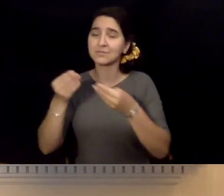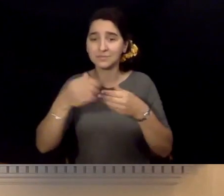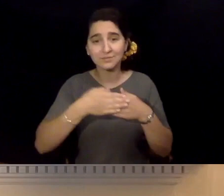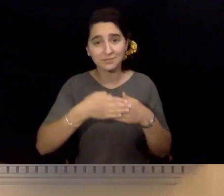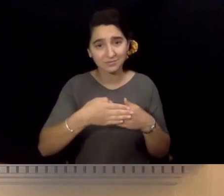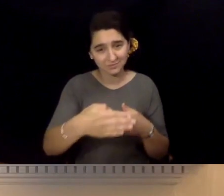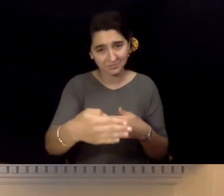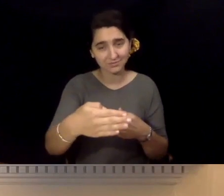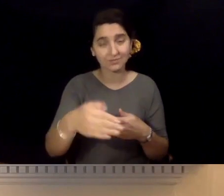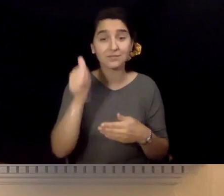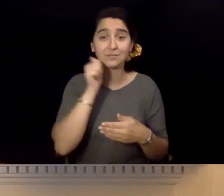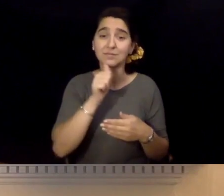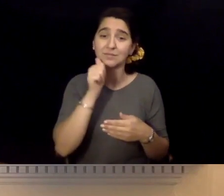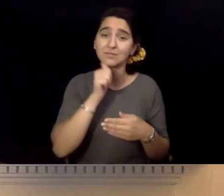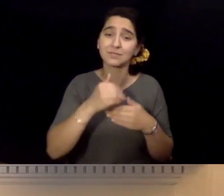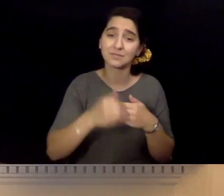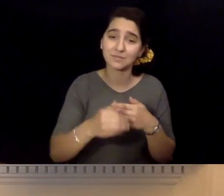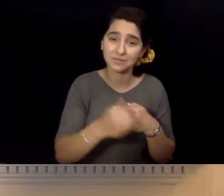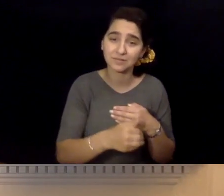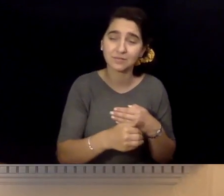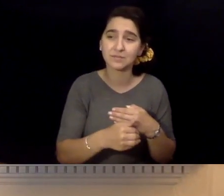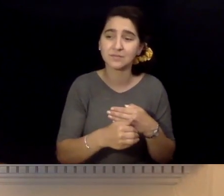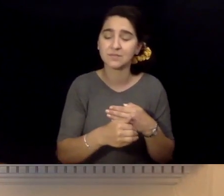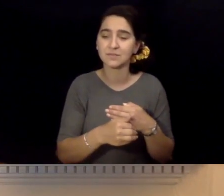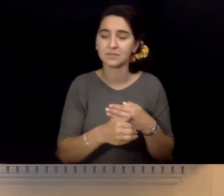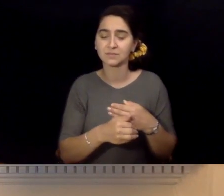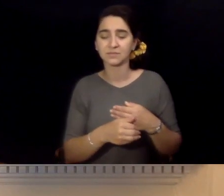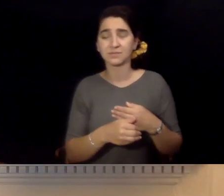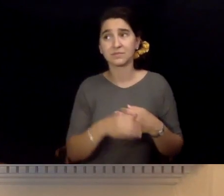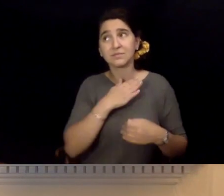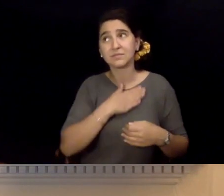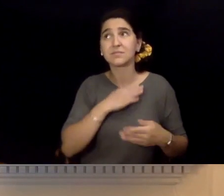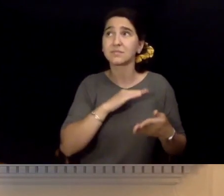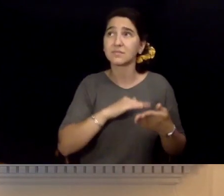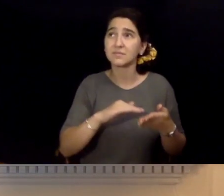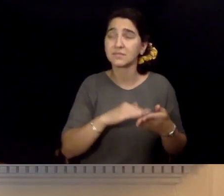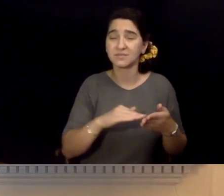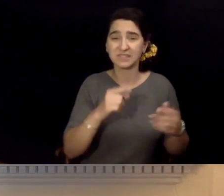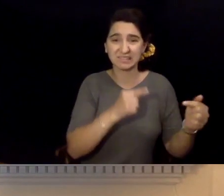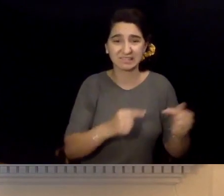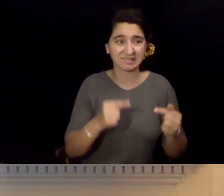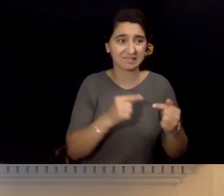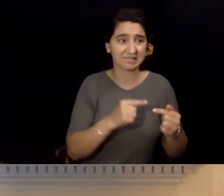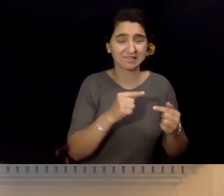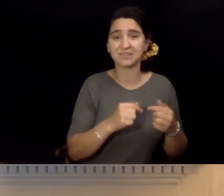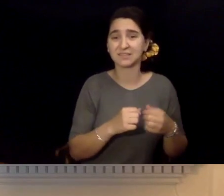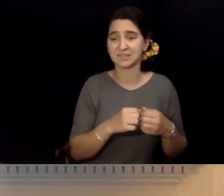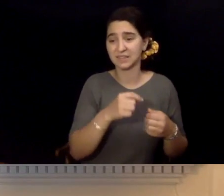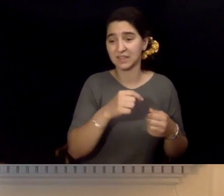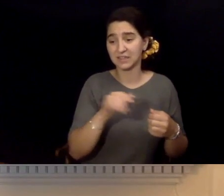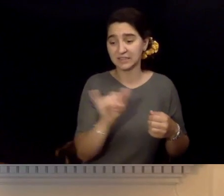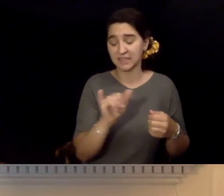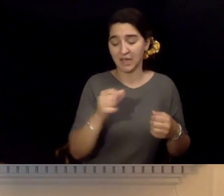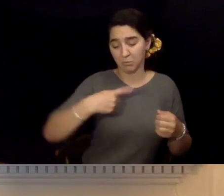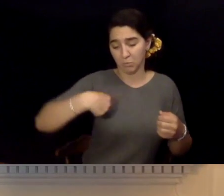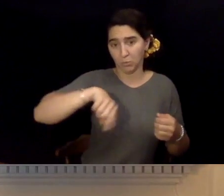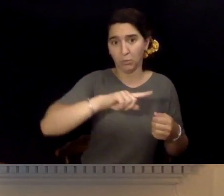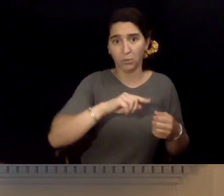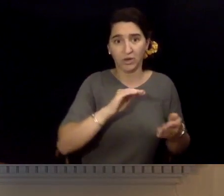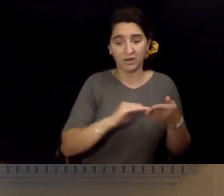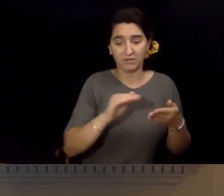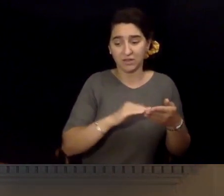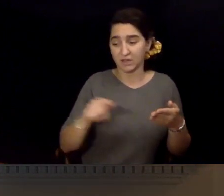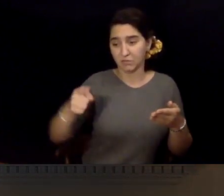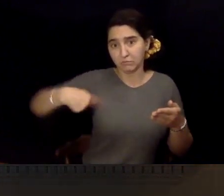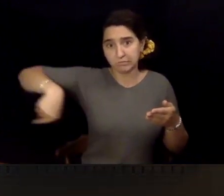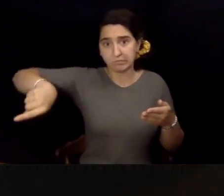into temptation, but deliver us from evil. For thine is the kingdom, and the power, and the glory forever.